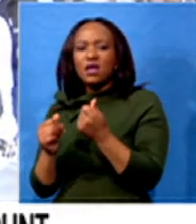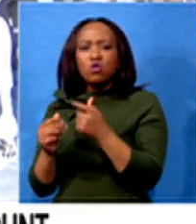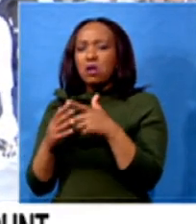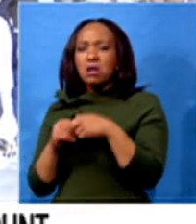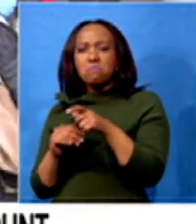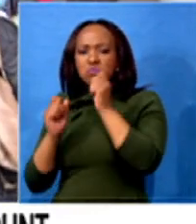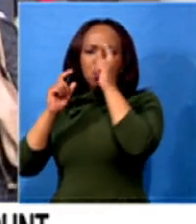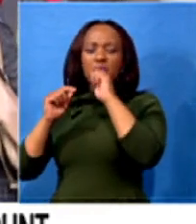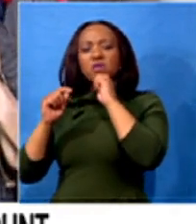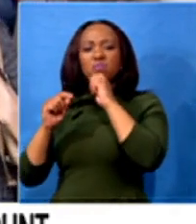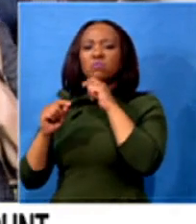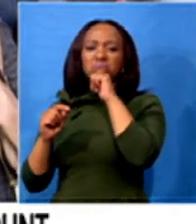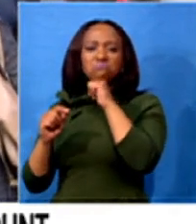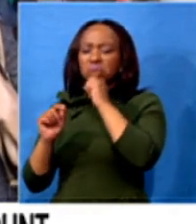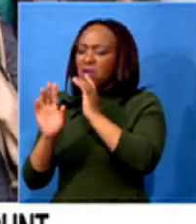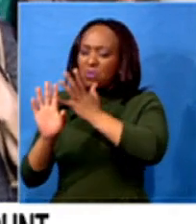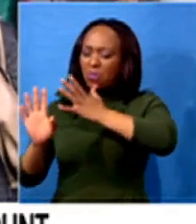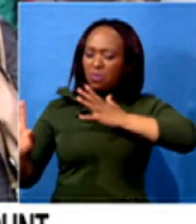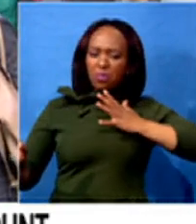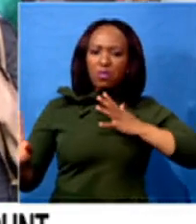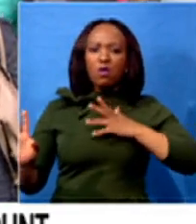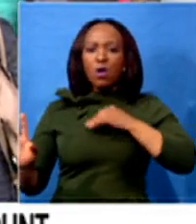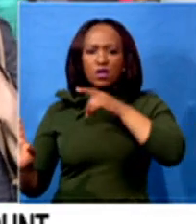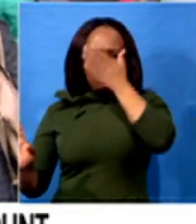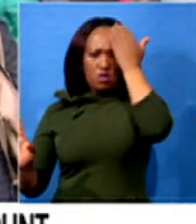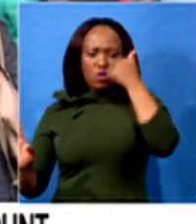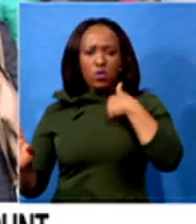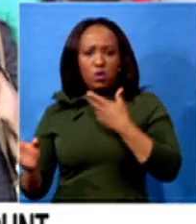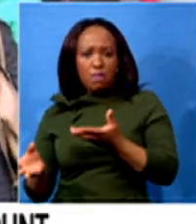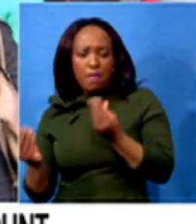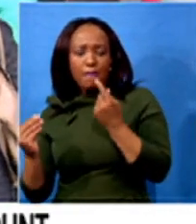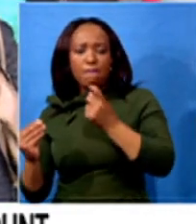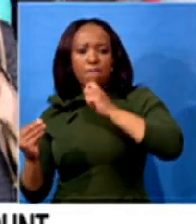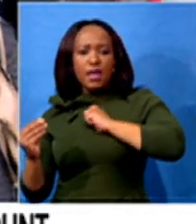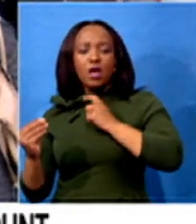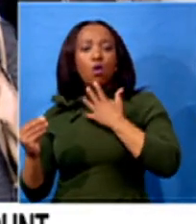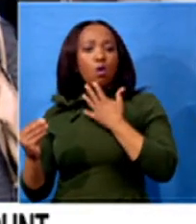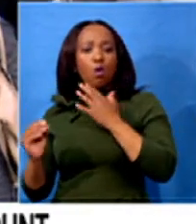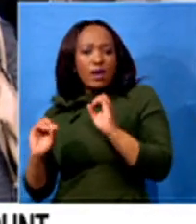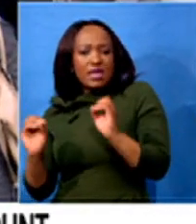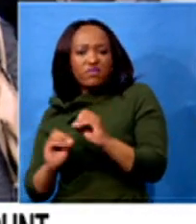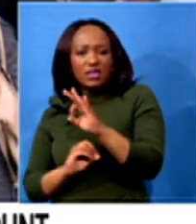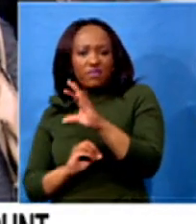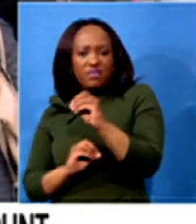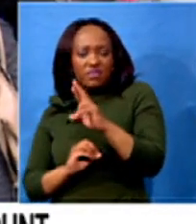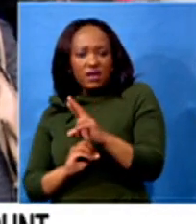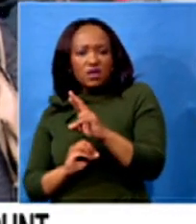2, 3, 5 kilometer long queue, not knowing whether they're going to get paid that 350 Rand or not.